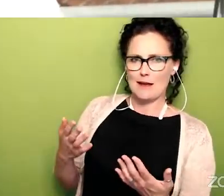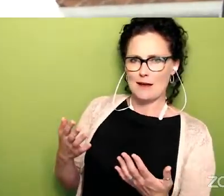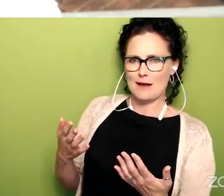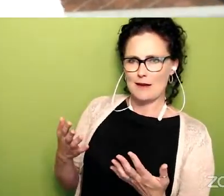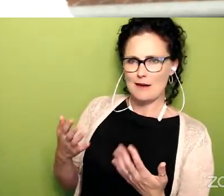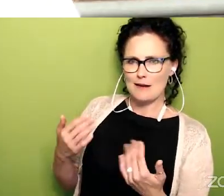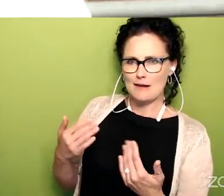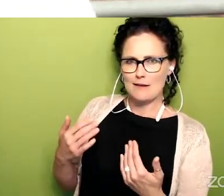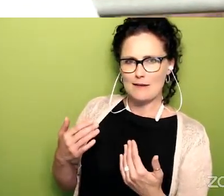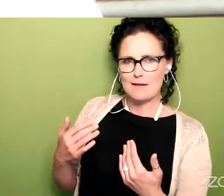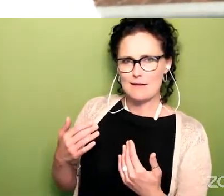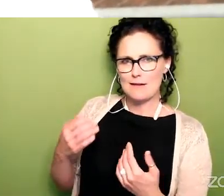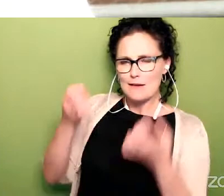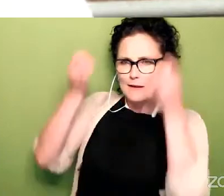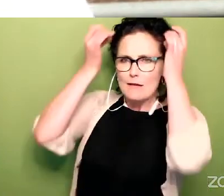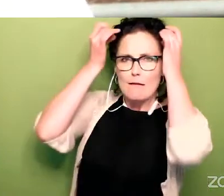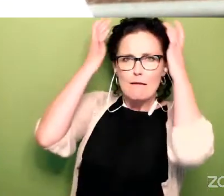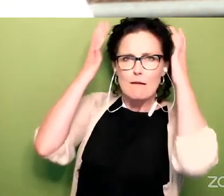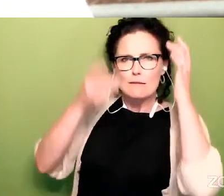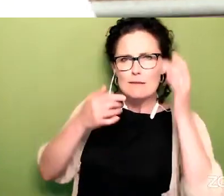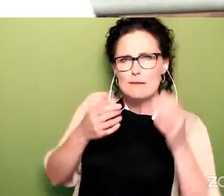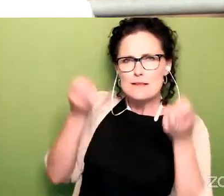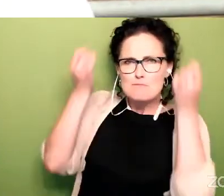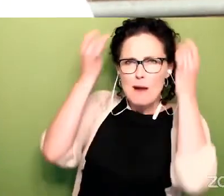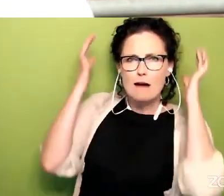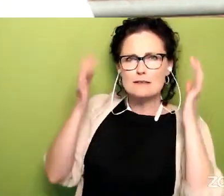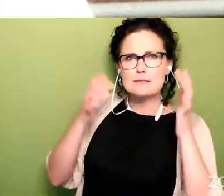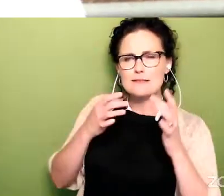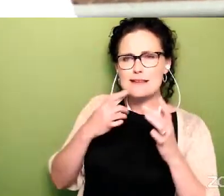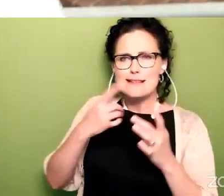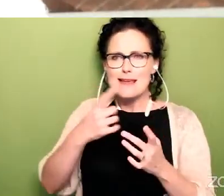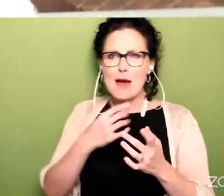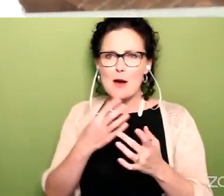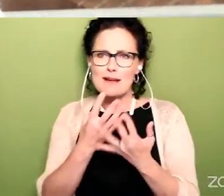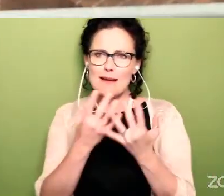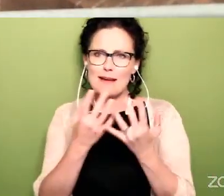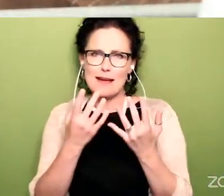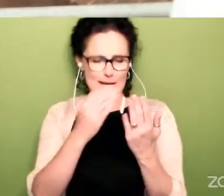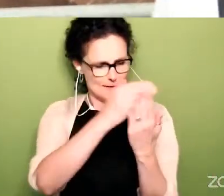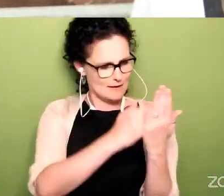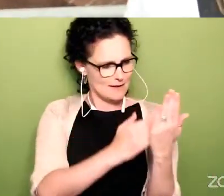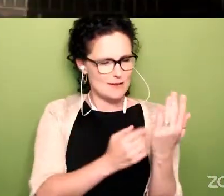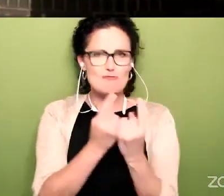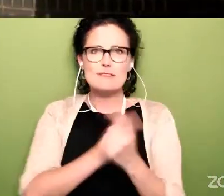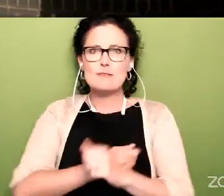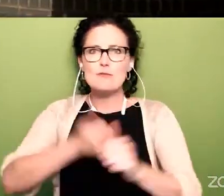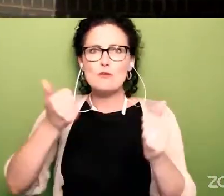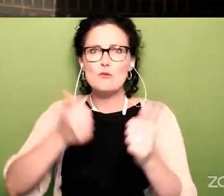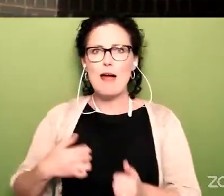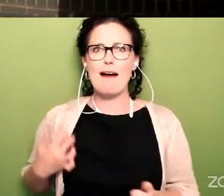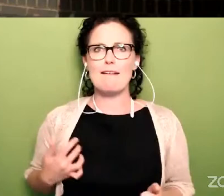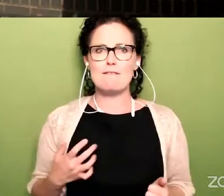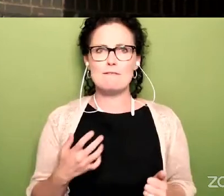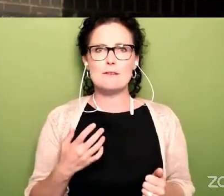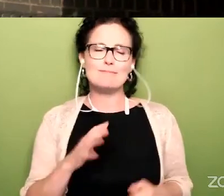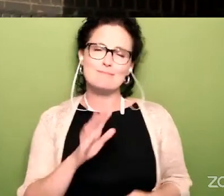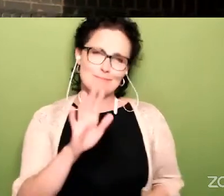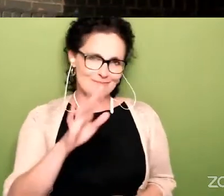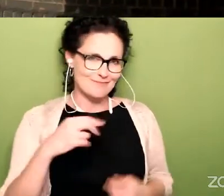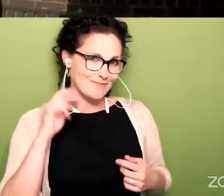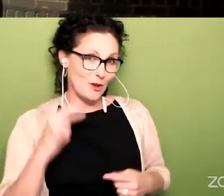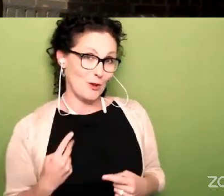My gran would always say, as true as Coventry blue to everything. Oh, yeah. My nanny used to say that all the time. Coventry